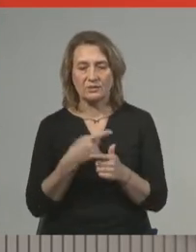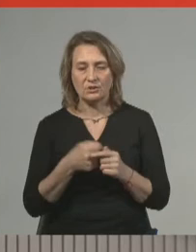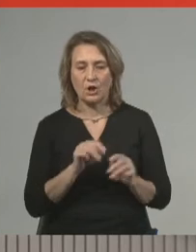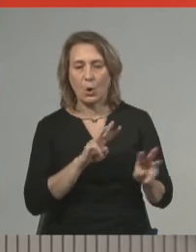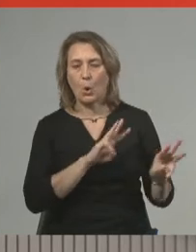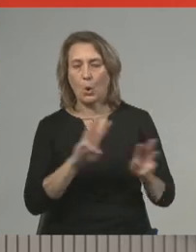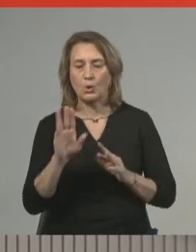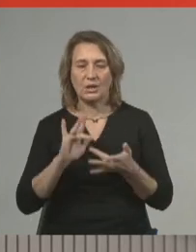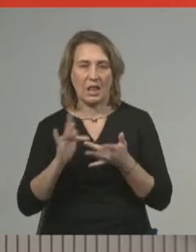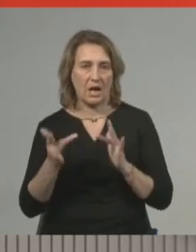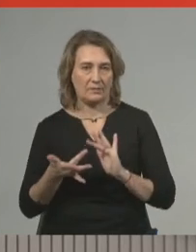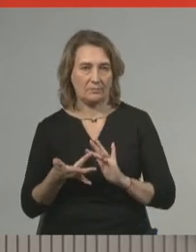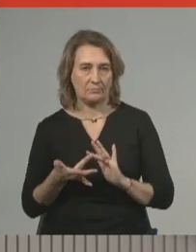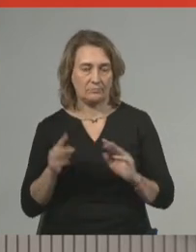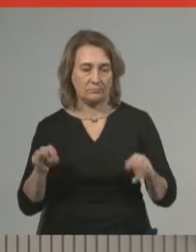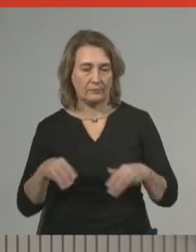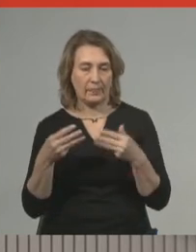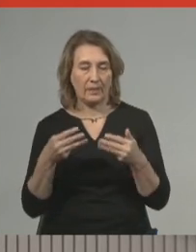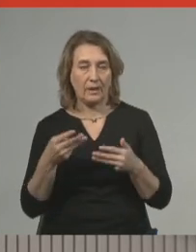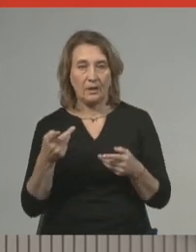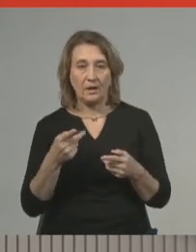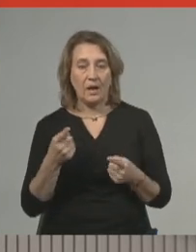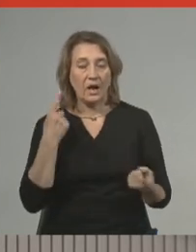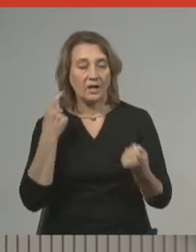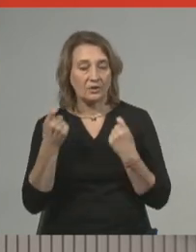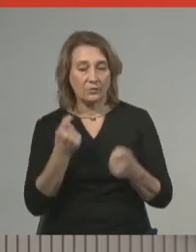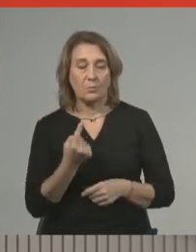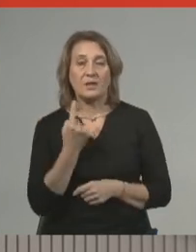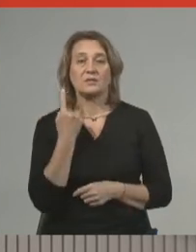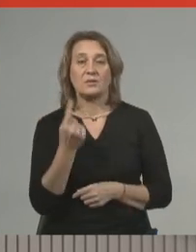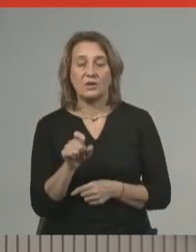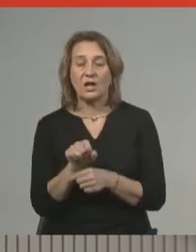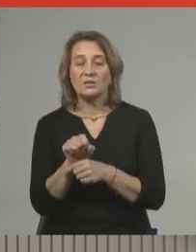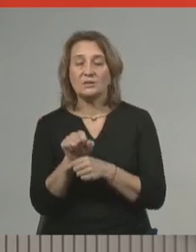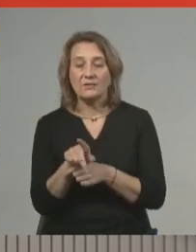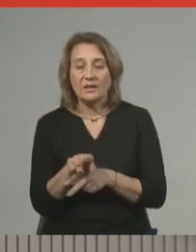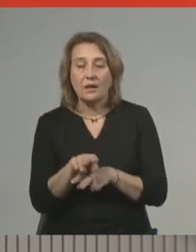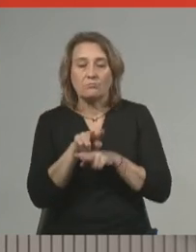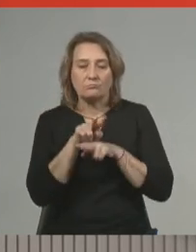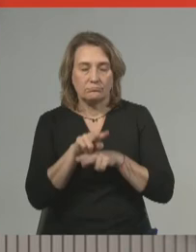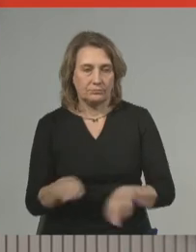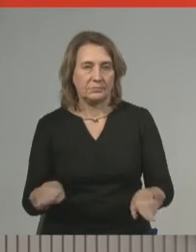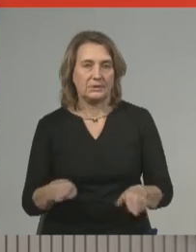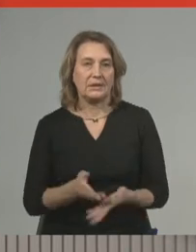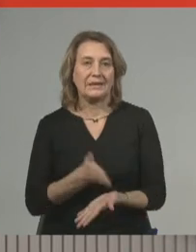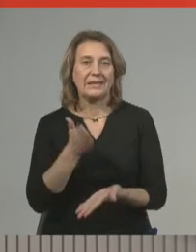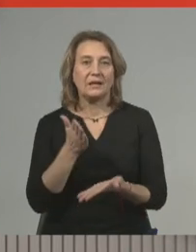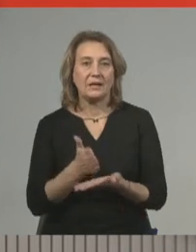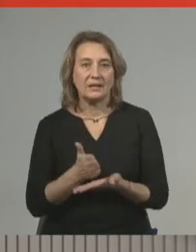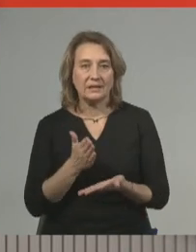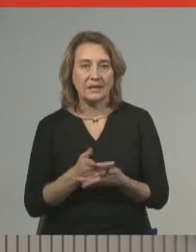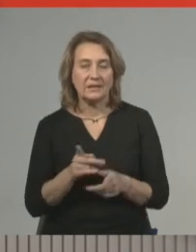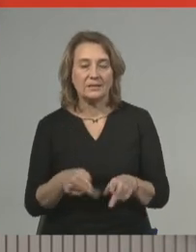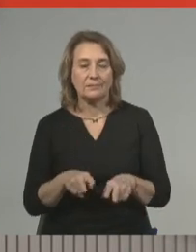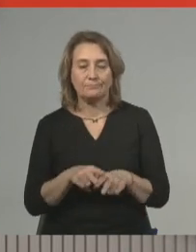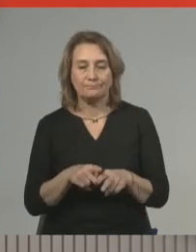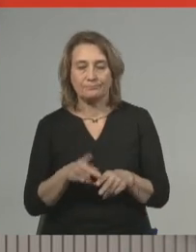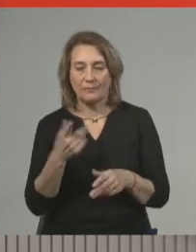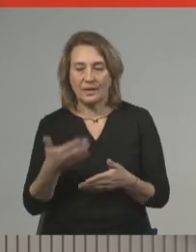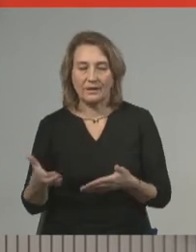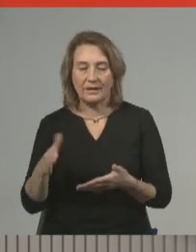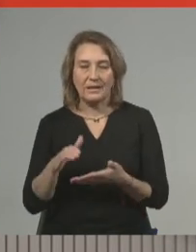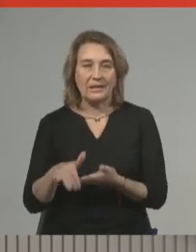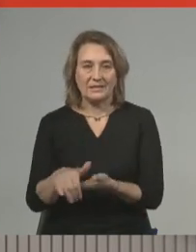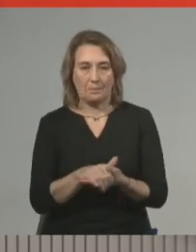media or online media outlet the information is the same and we have the same tasks and there are even